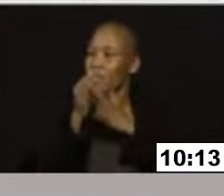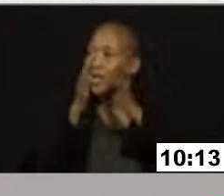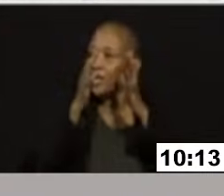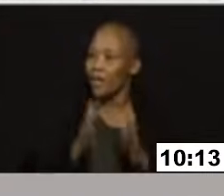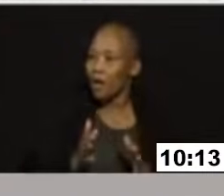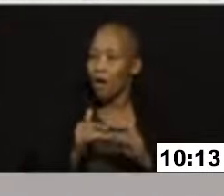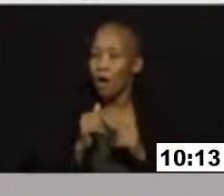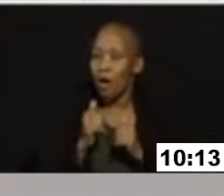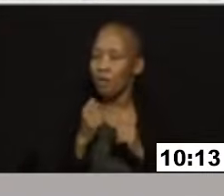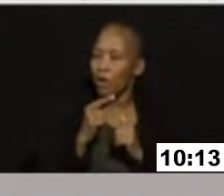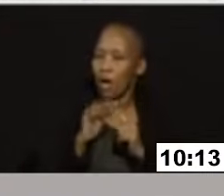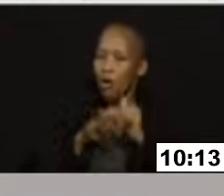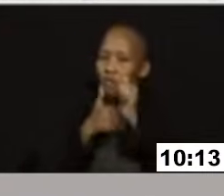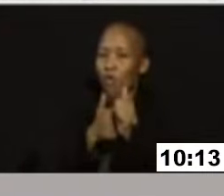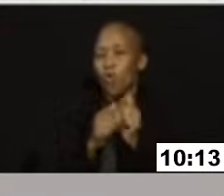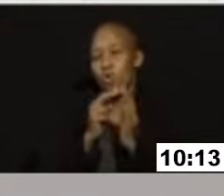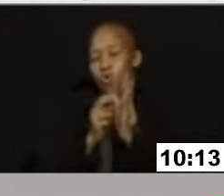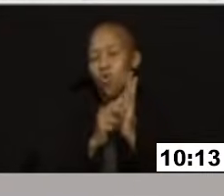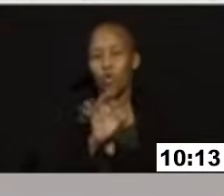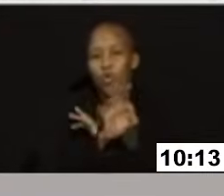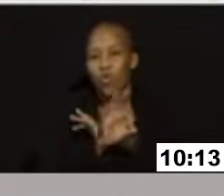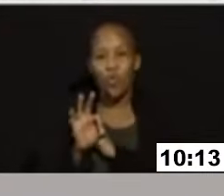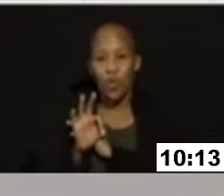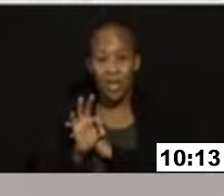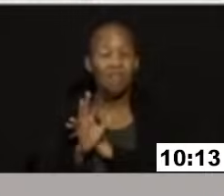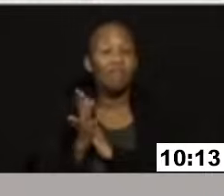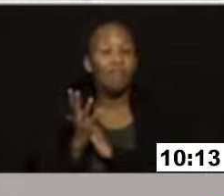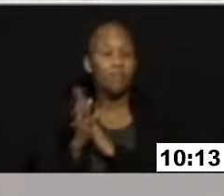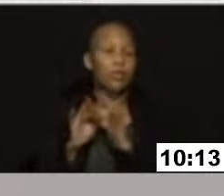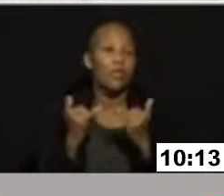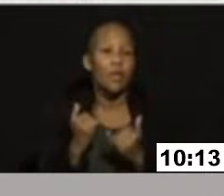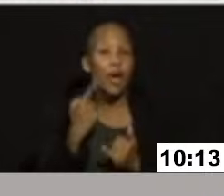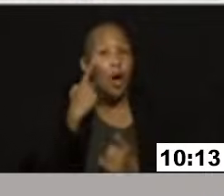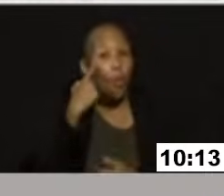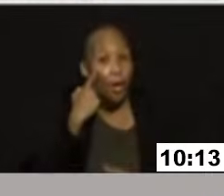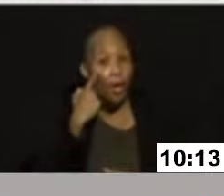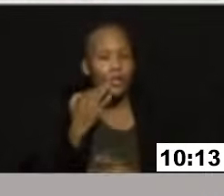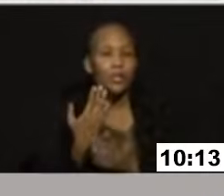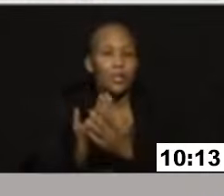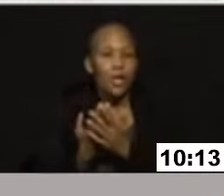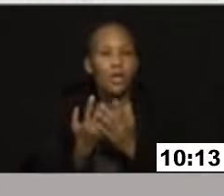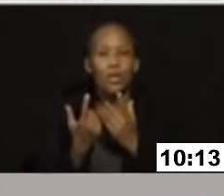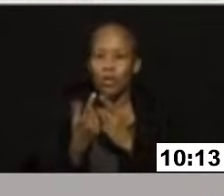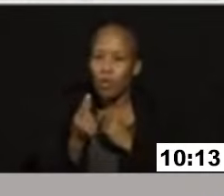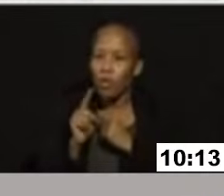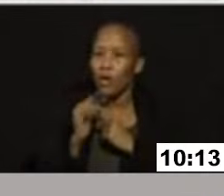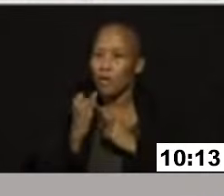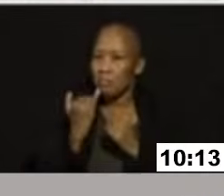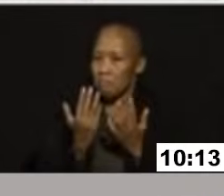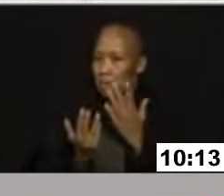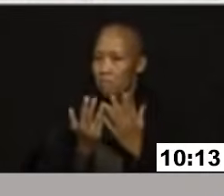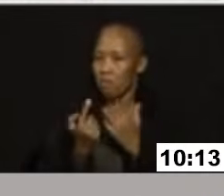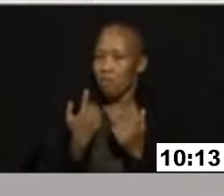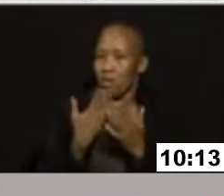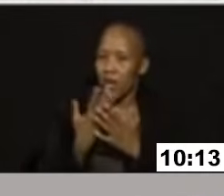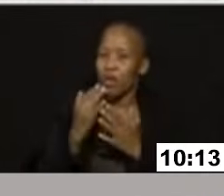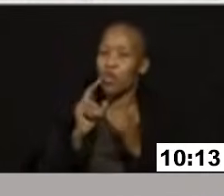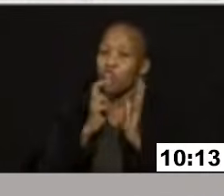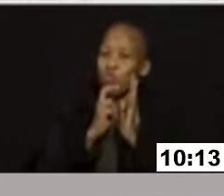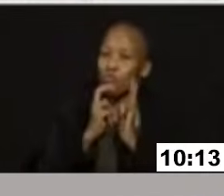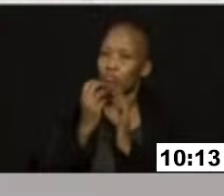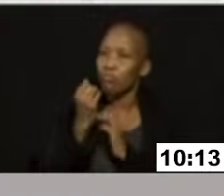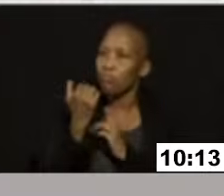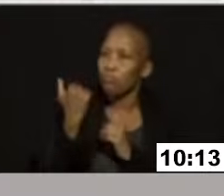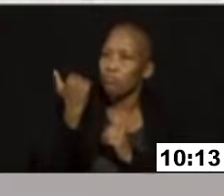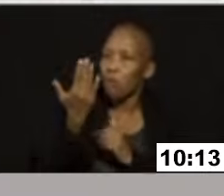3.3 within a reasonable time before the witness could or was to give evidence, and that may be prejudicial to him, he or she may